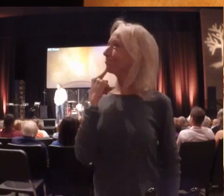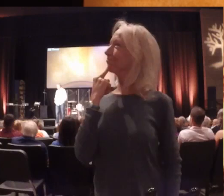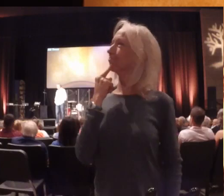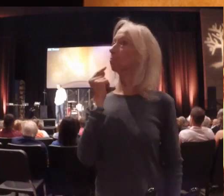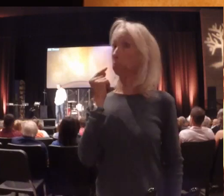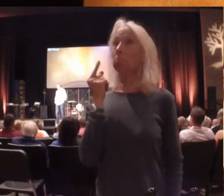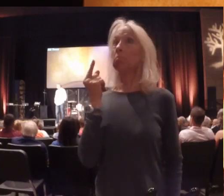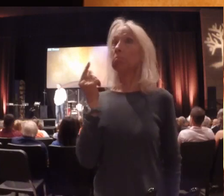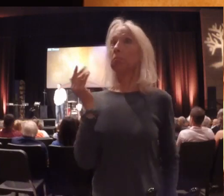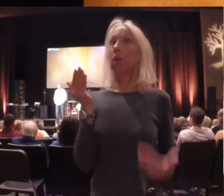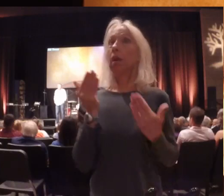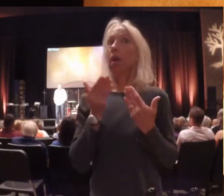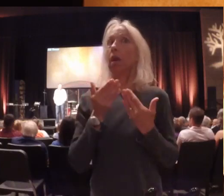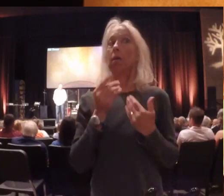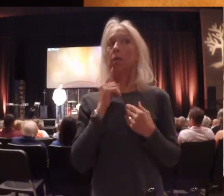right.